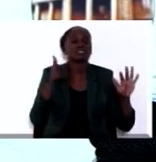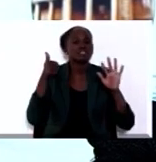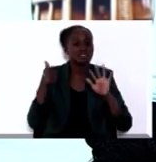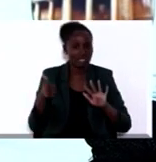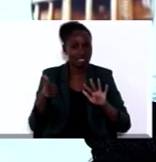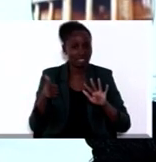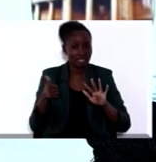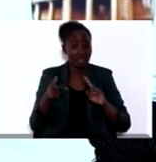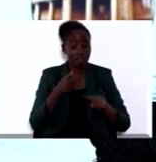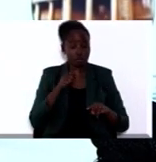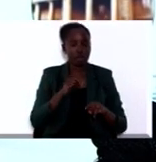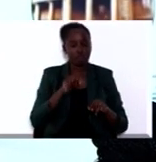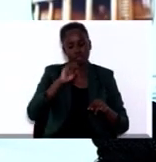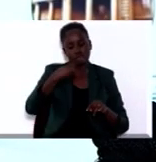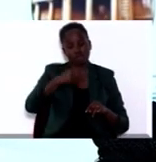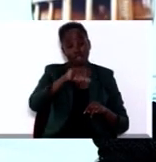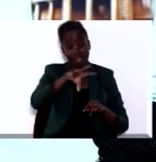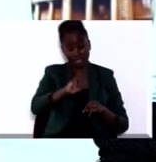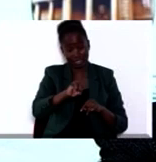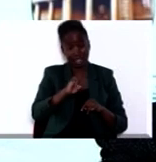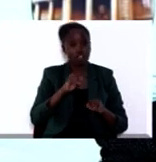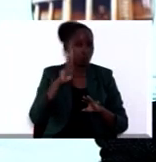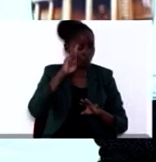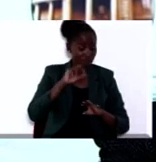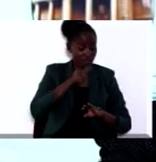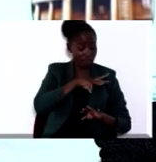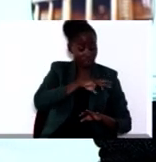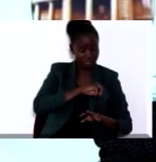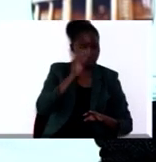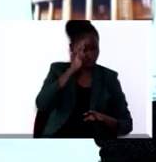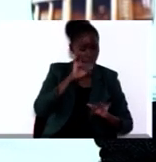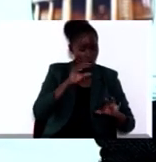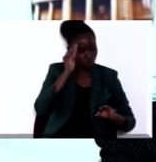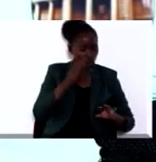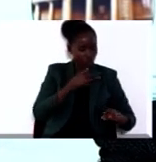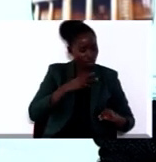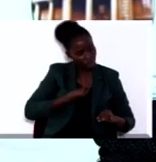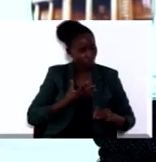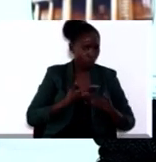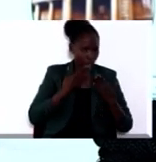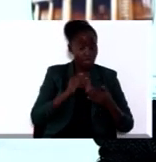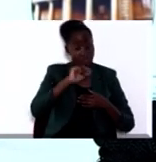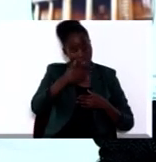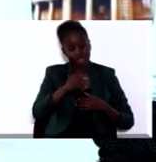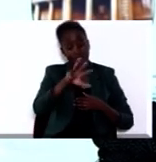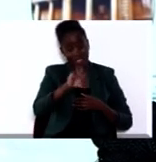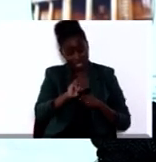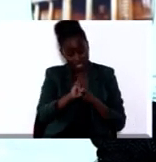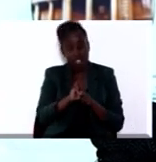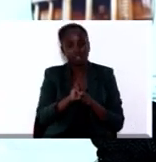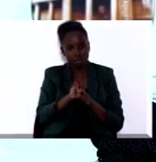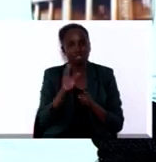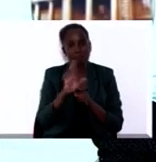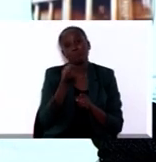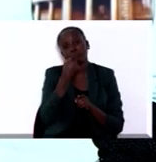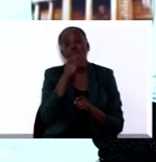second 90. Now, this is basically about ensuring that those who are infected are having treatment. So we